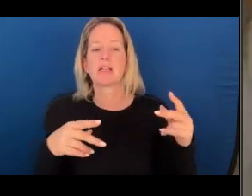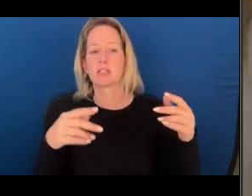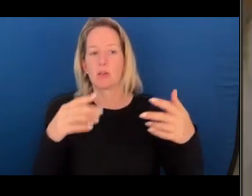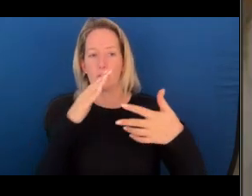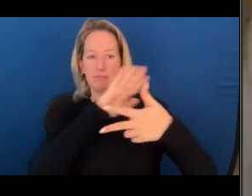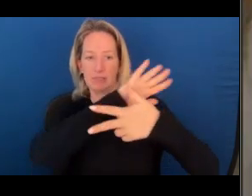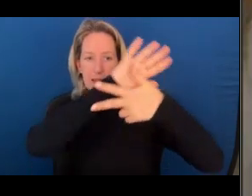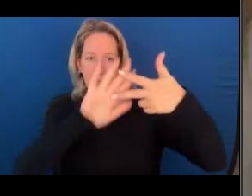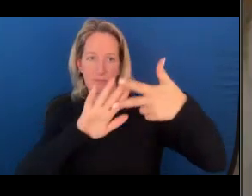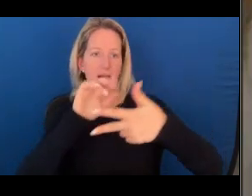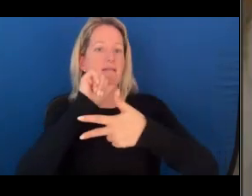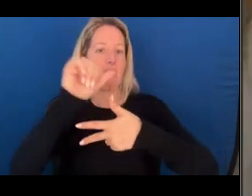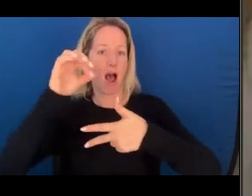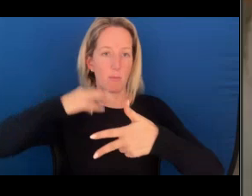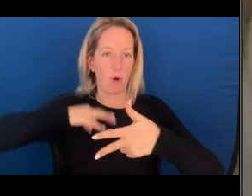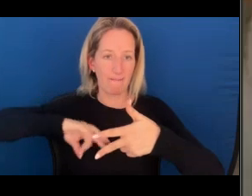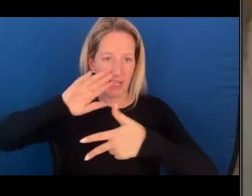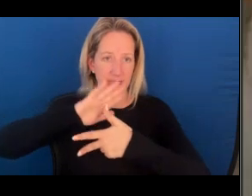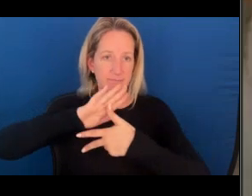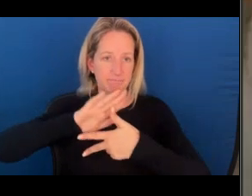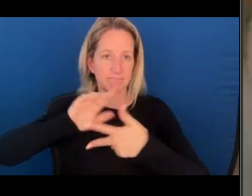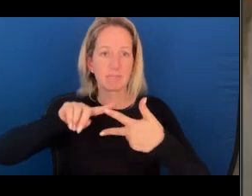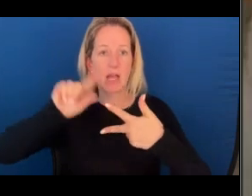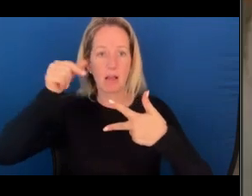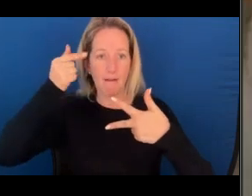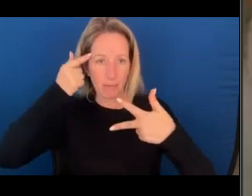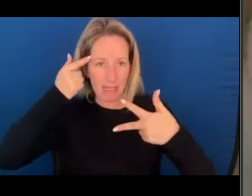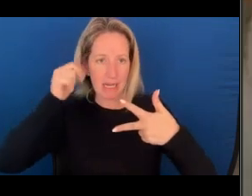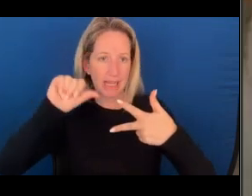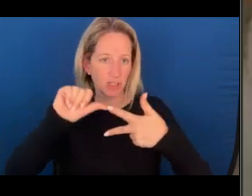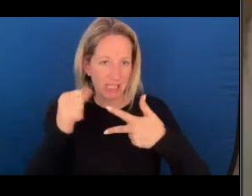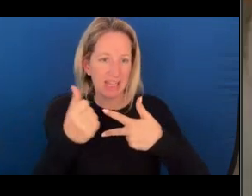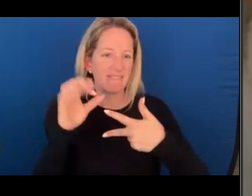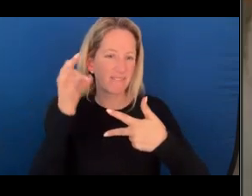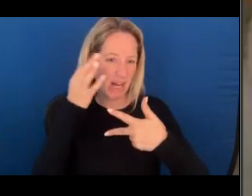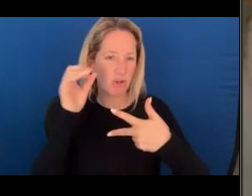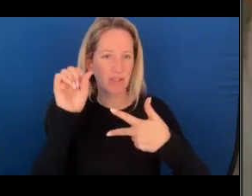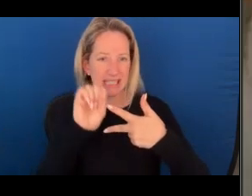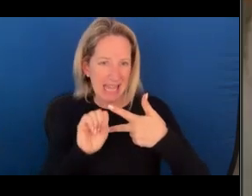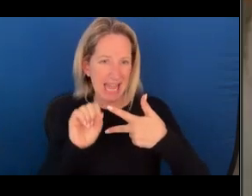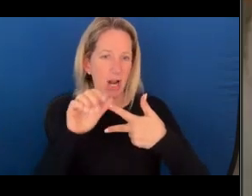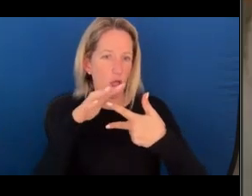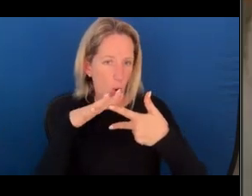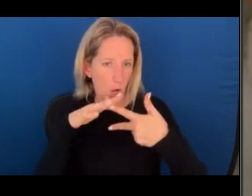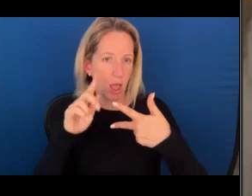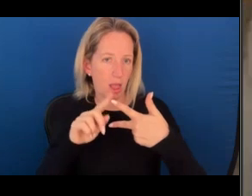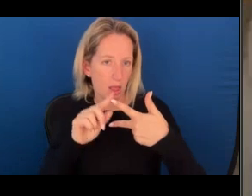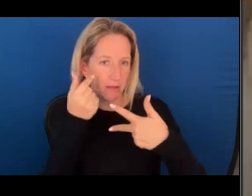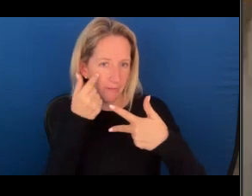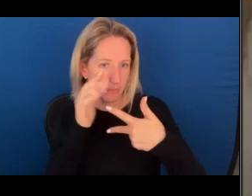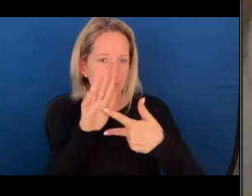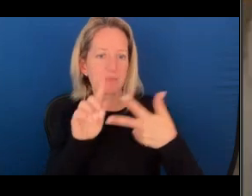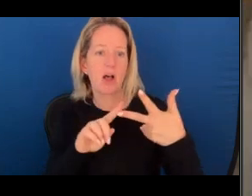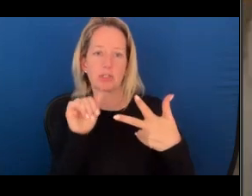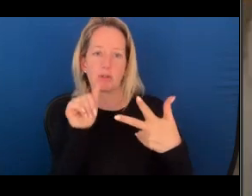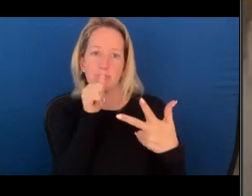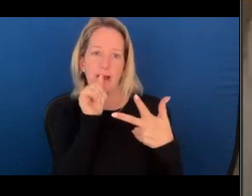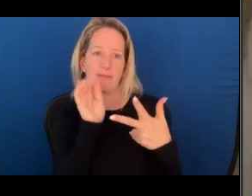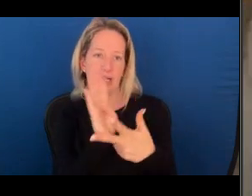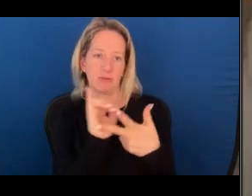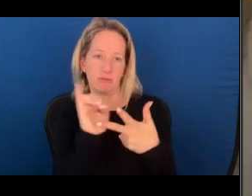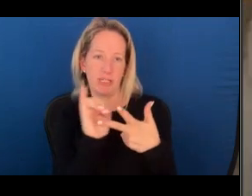that nonprofits, government, so government agencies, federal, state, or local, as well as industries, have had the highest level